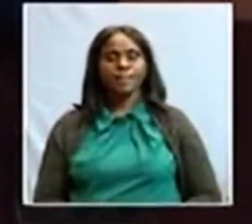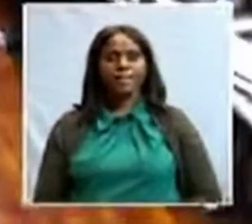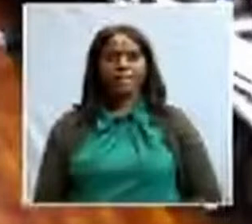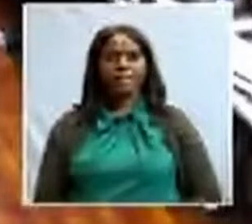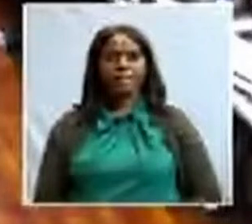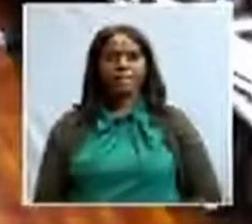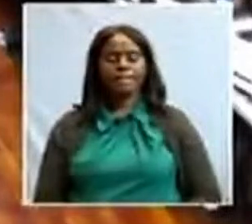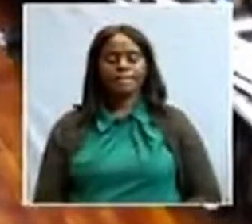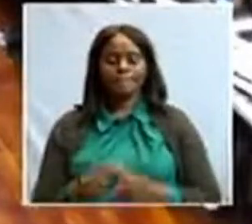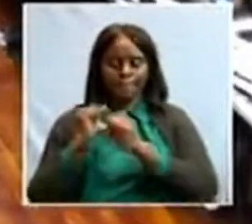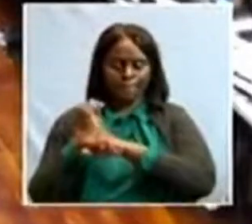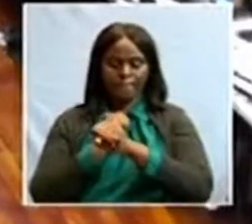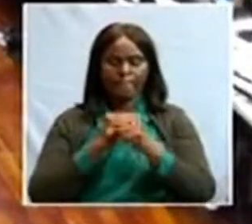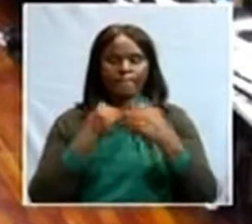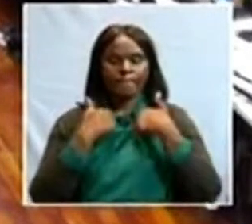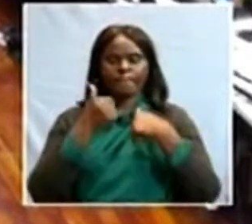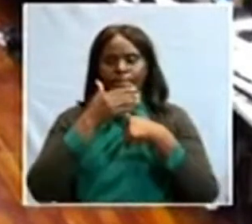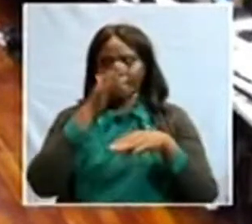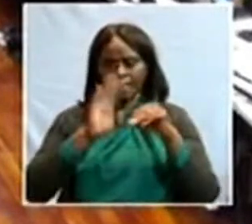Protection is better than cure, Chair.